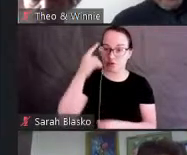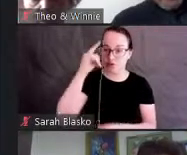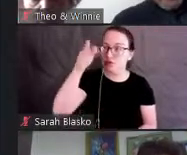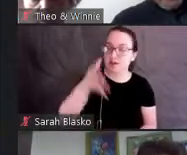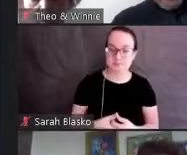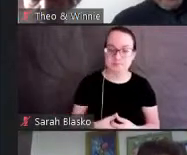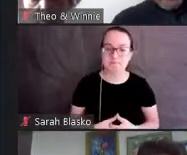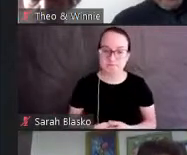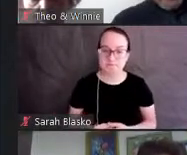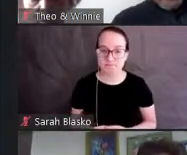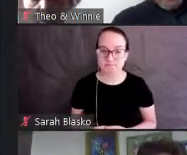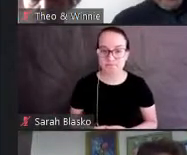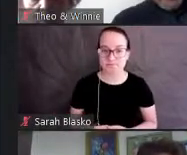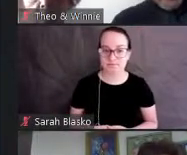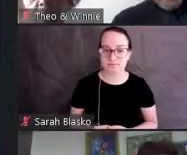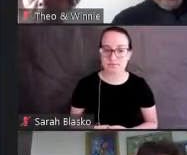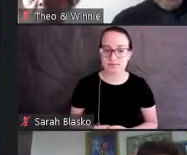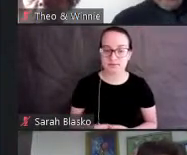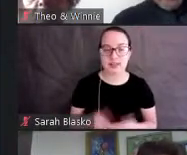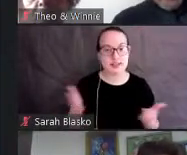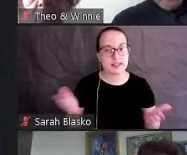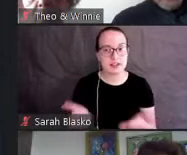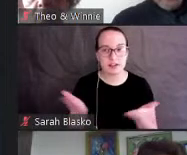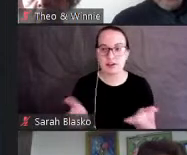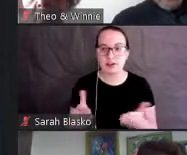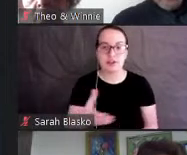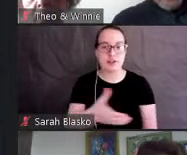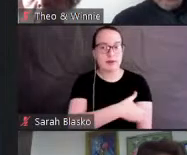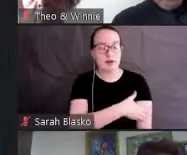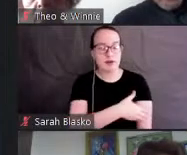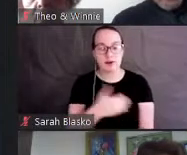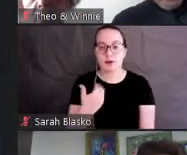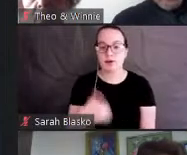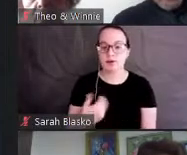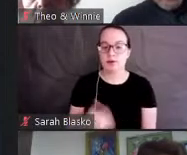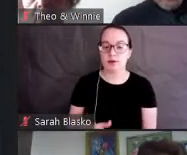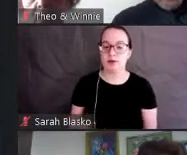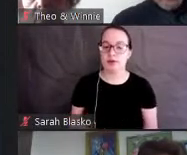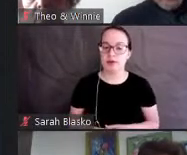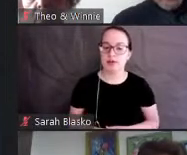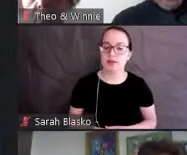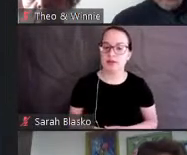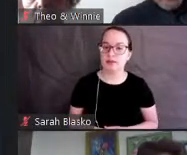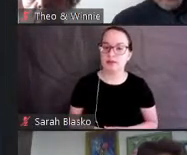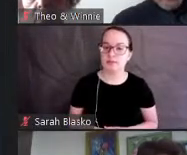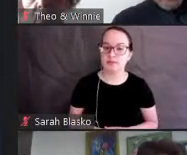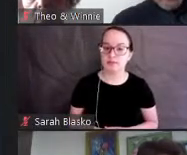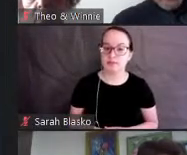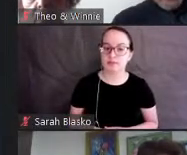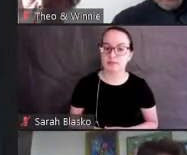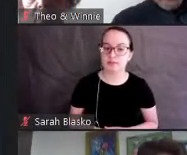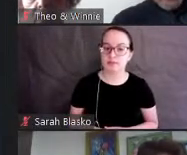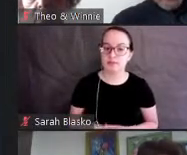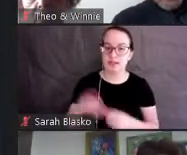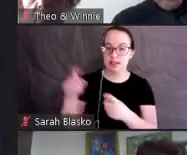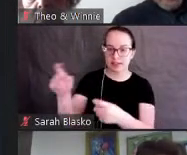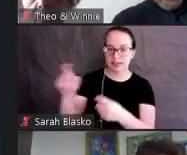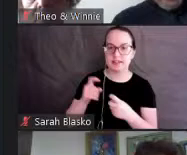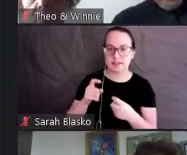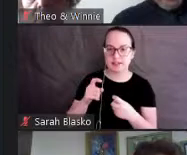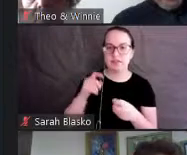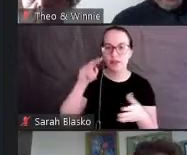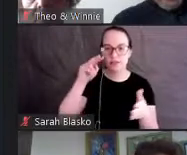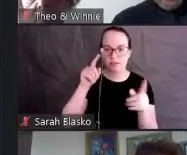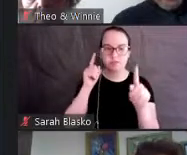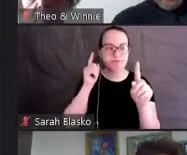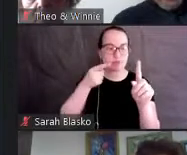And that's just encouraging, man. It's powerful. It really, it gives us mission and vision. Like, that's really